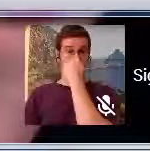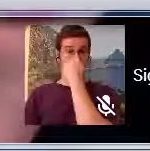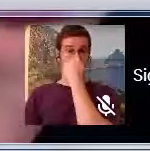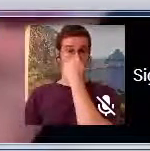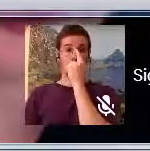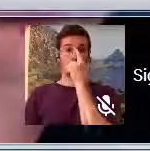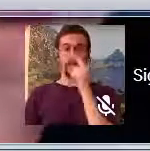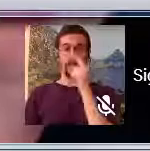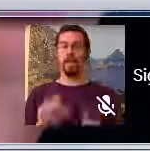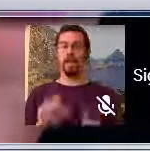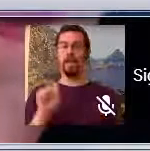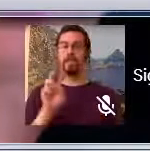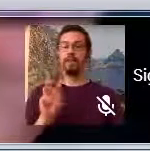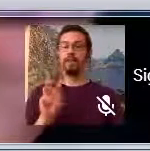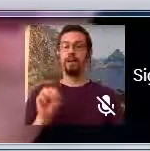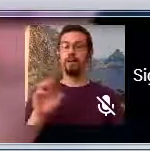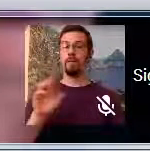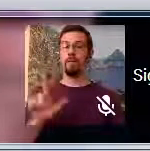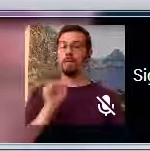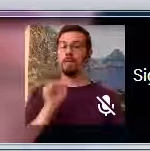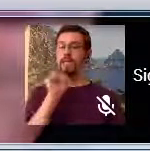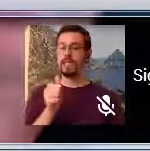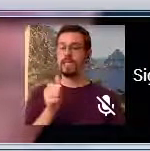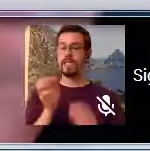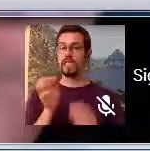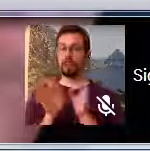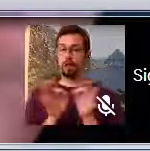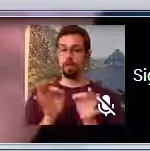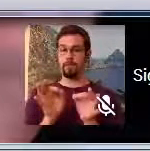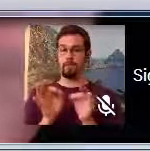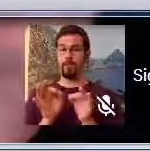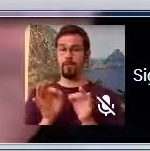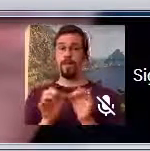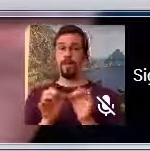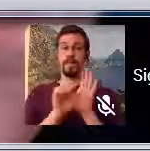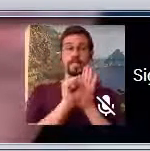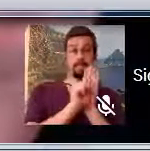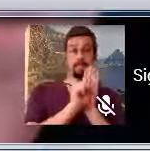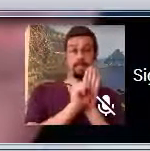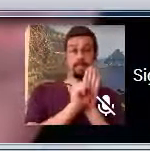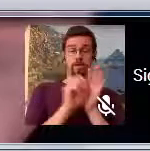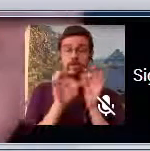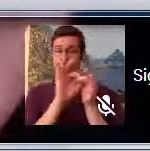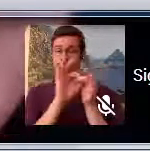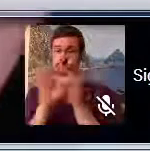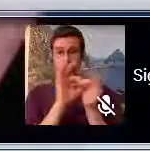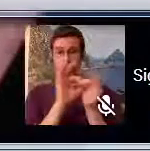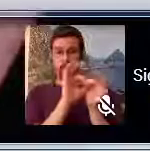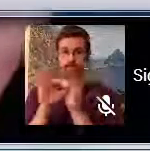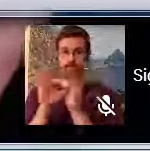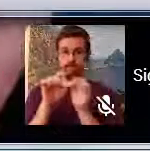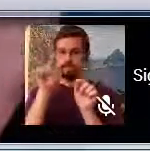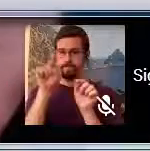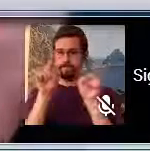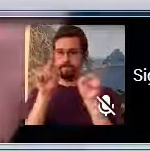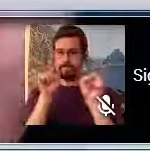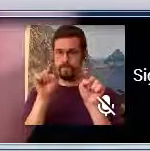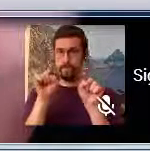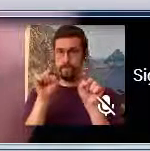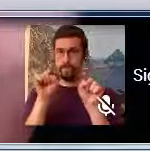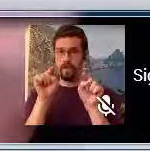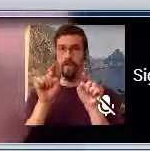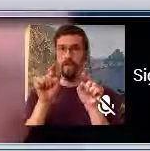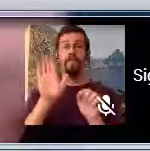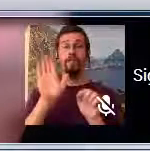SWML does not describe the relation between the symbols, while their relation can have